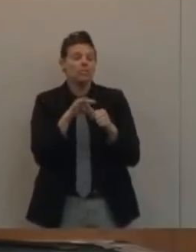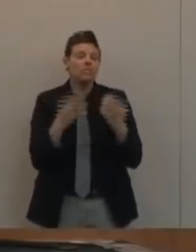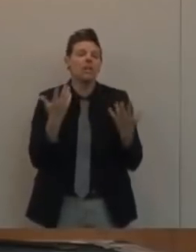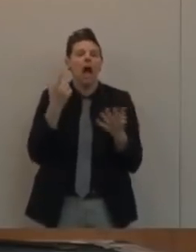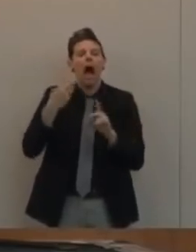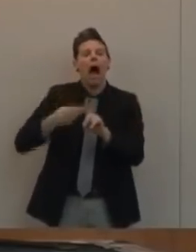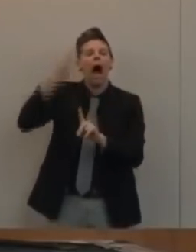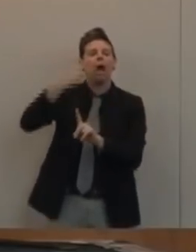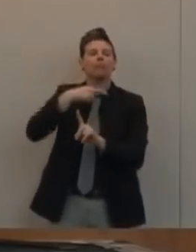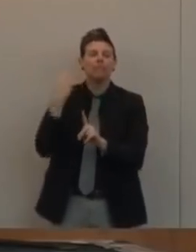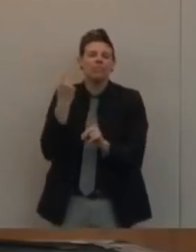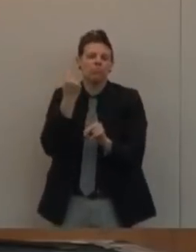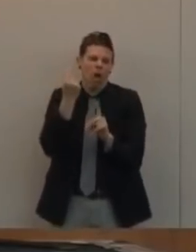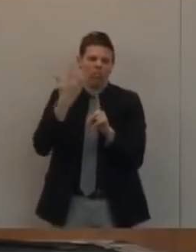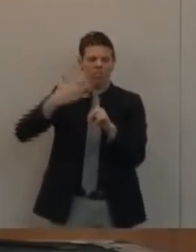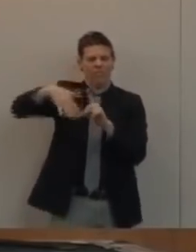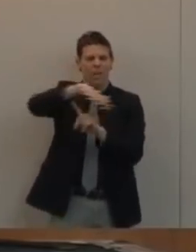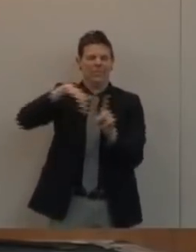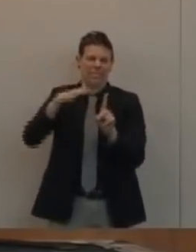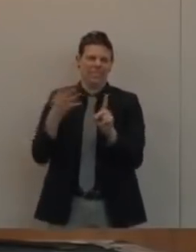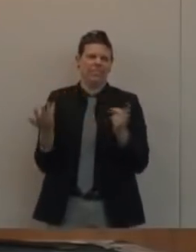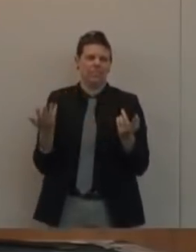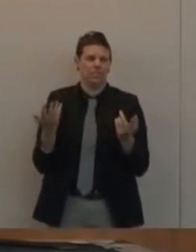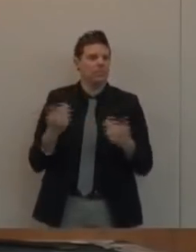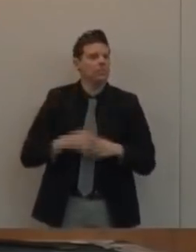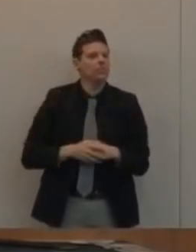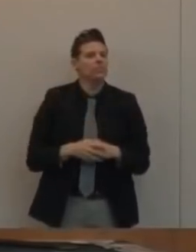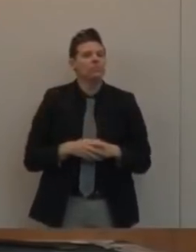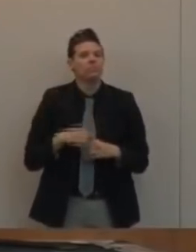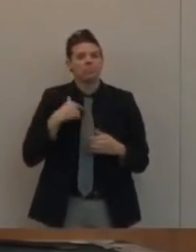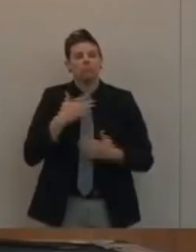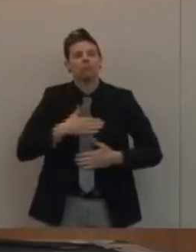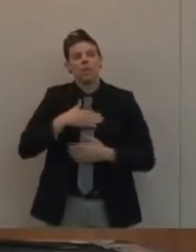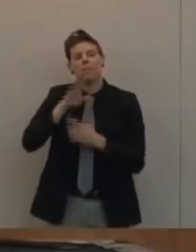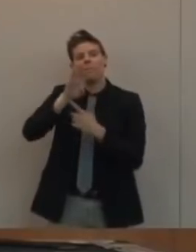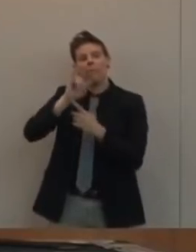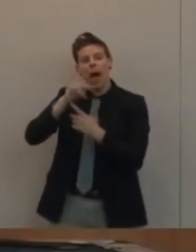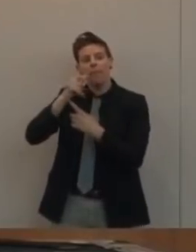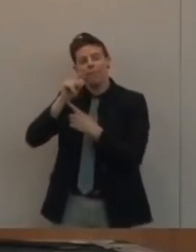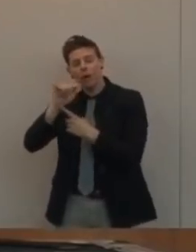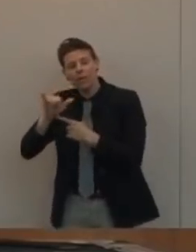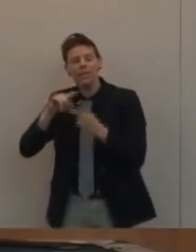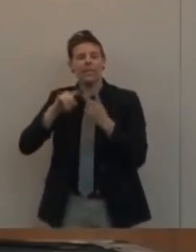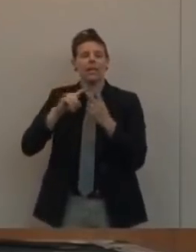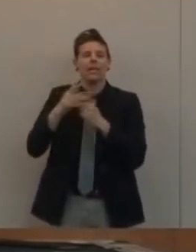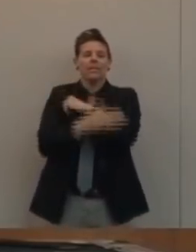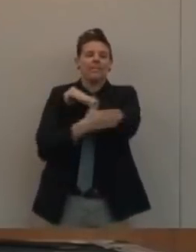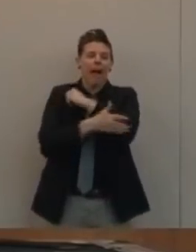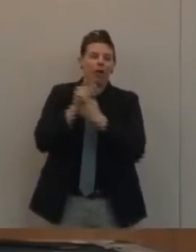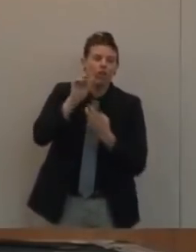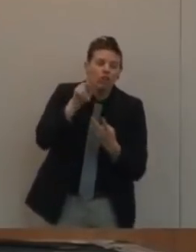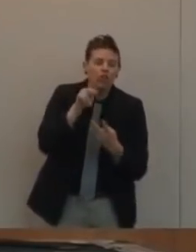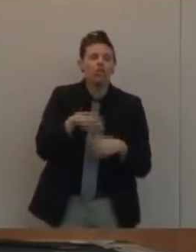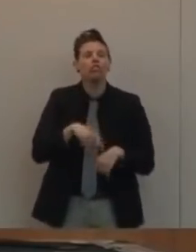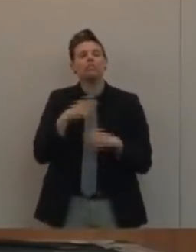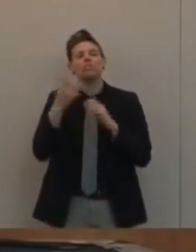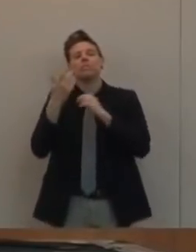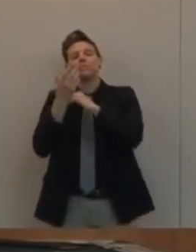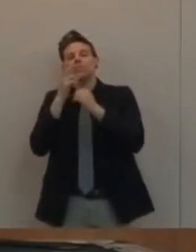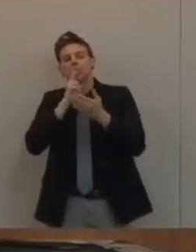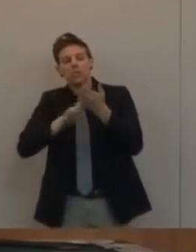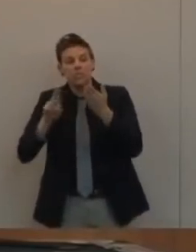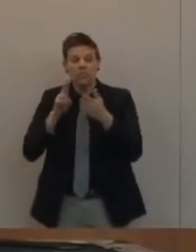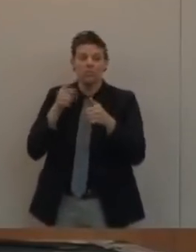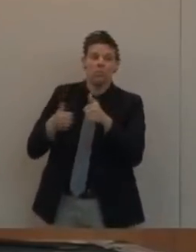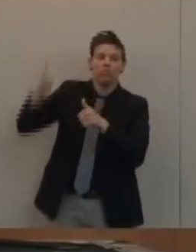environment. And so I appreciate that bipartisan county clerks and the Secretary of State have asked the Supreme Court for